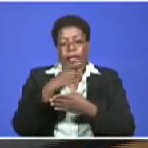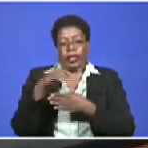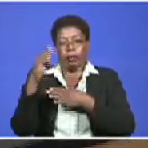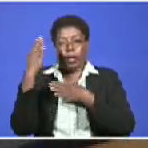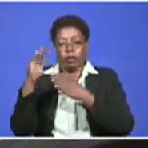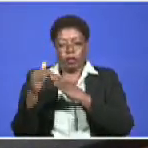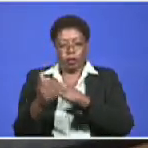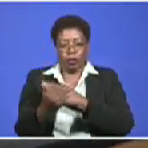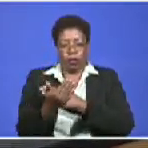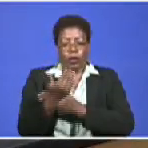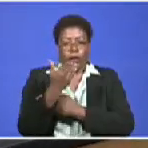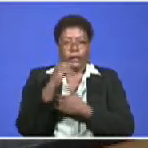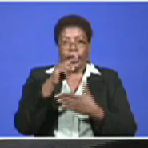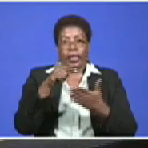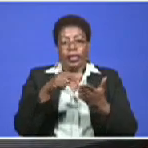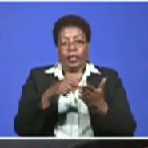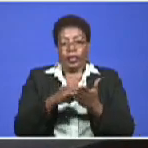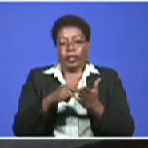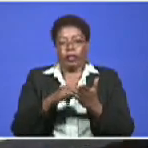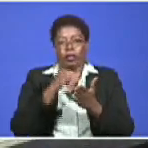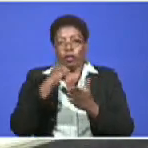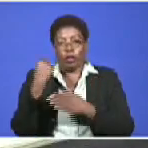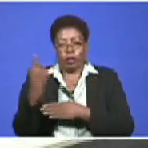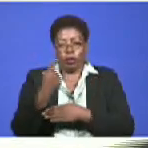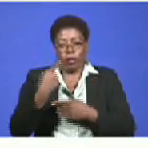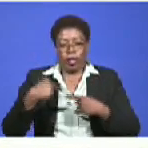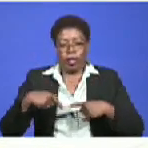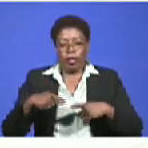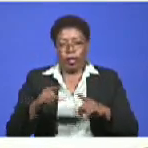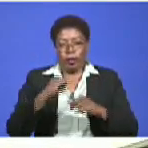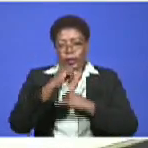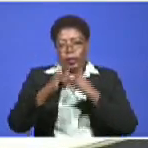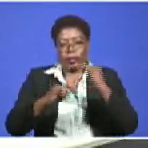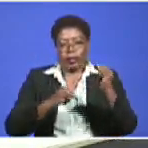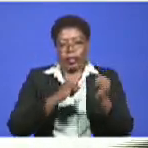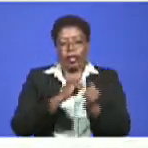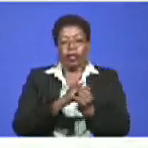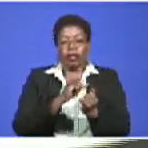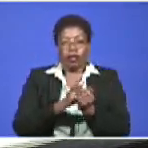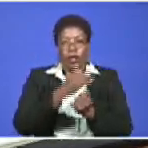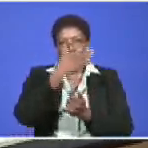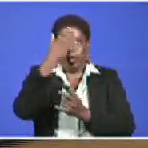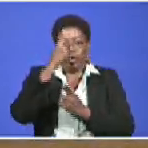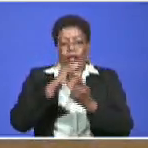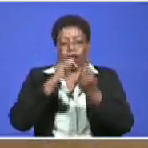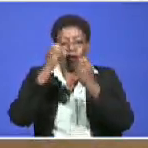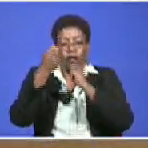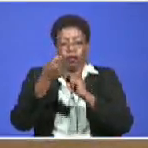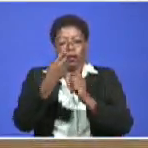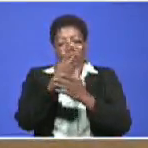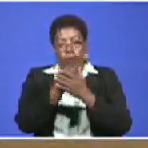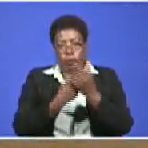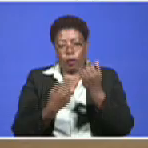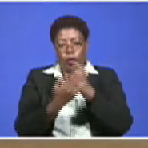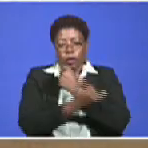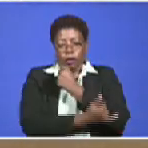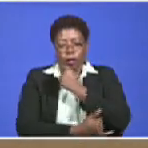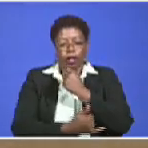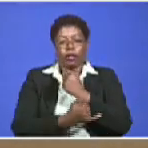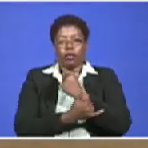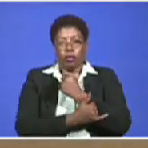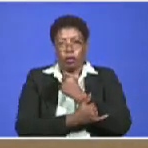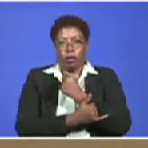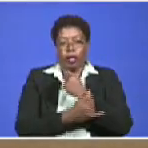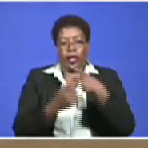The air service agreements reportedly not only allow international commercial air transport services between both countries, but covers a myriad